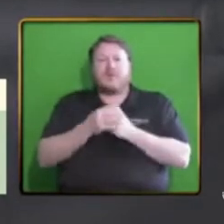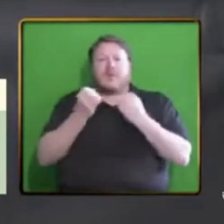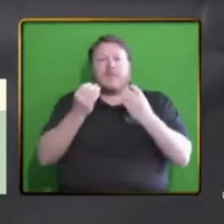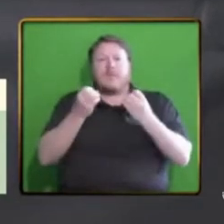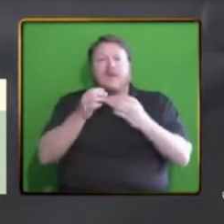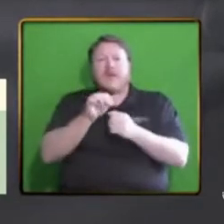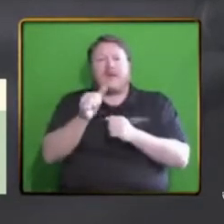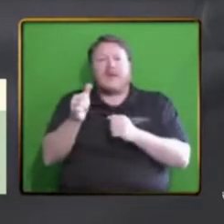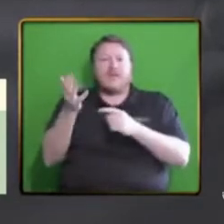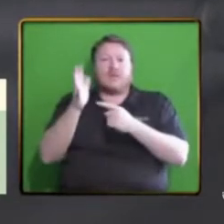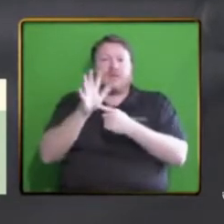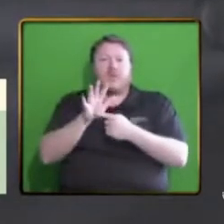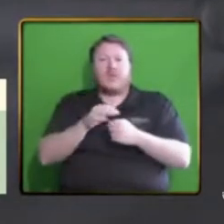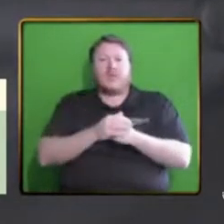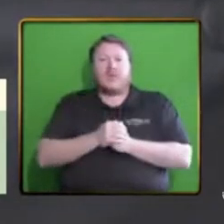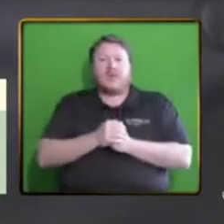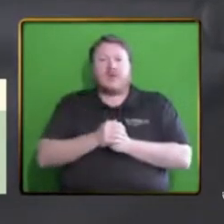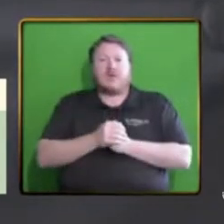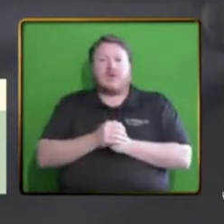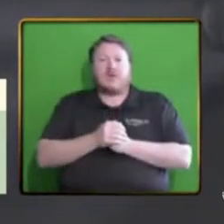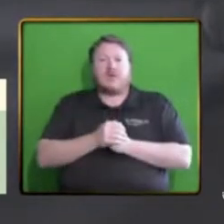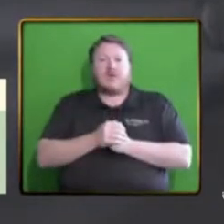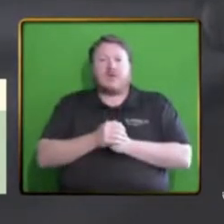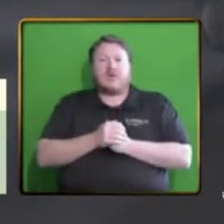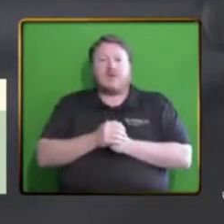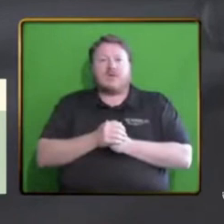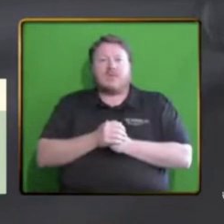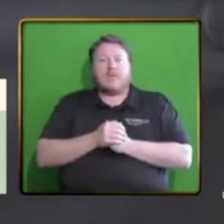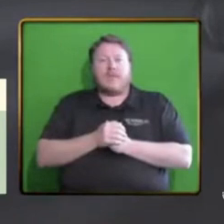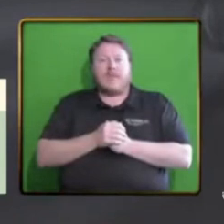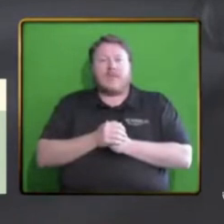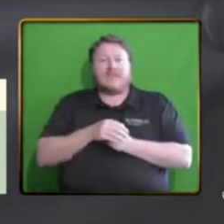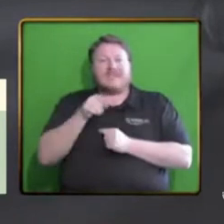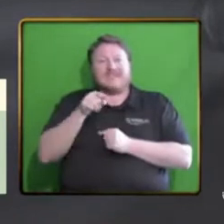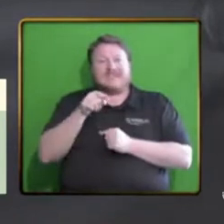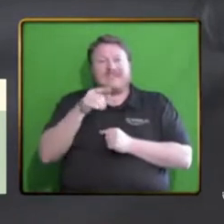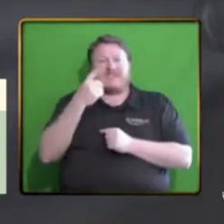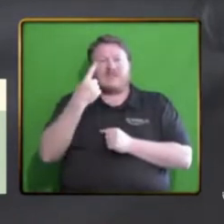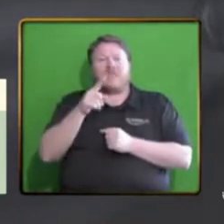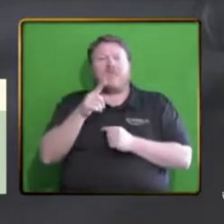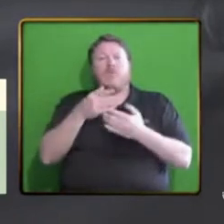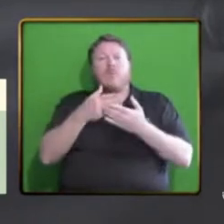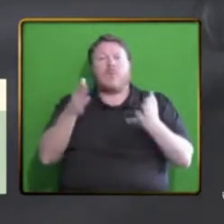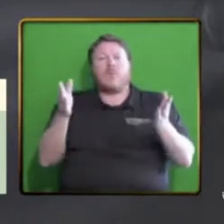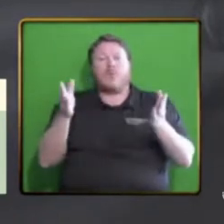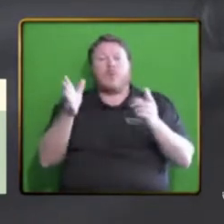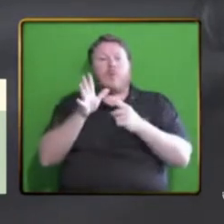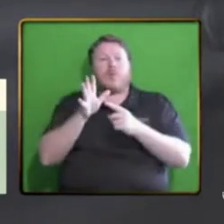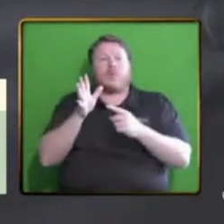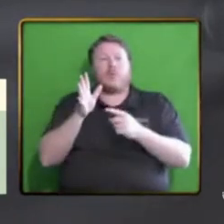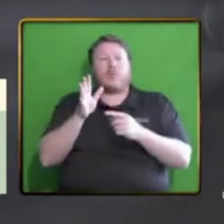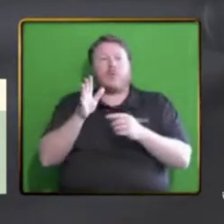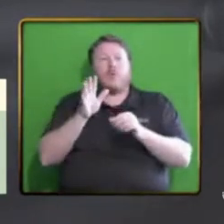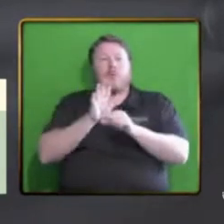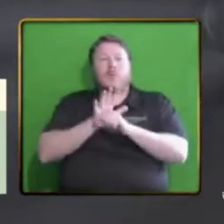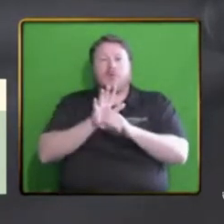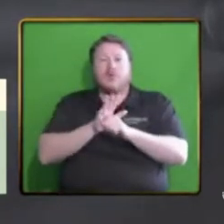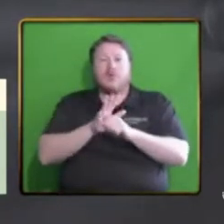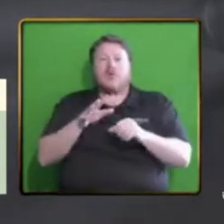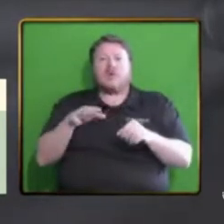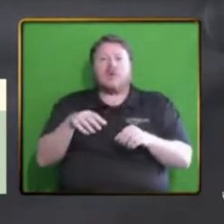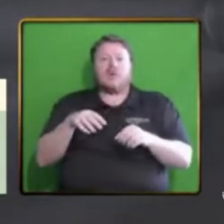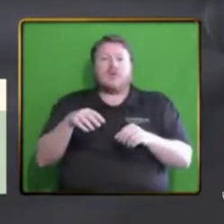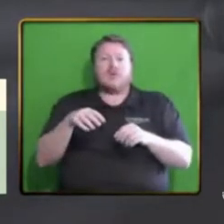others. And this was for a broader push to increase the engagement of